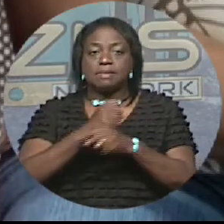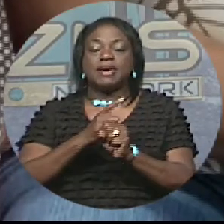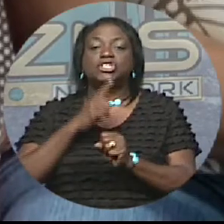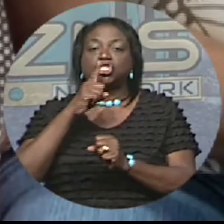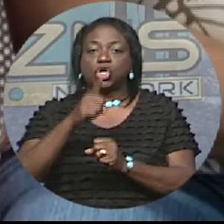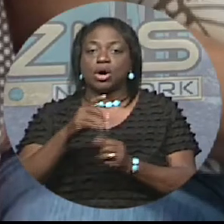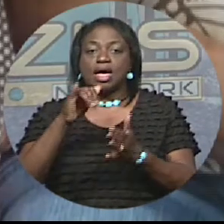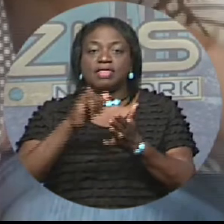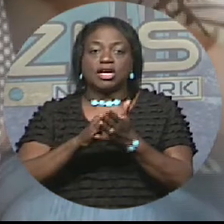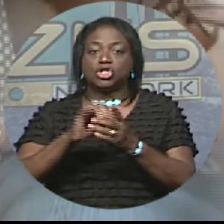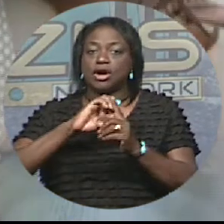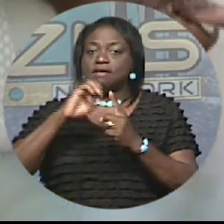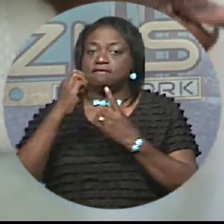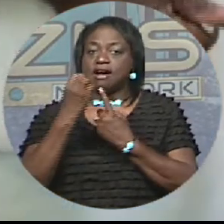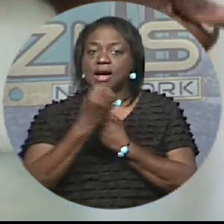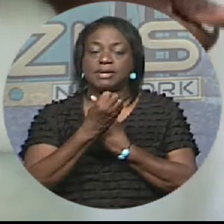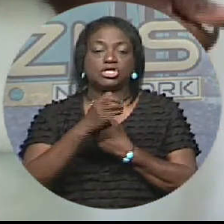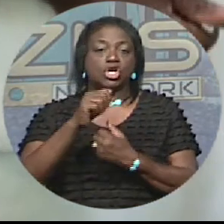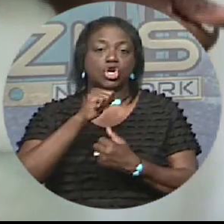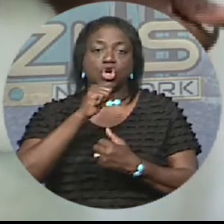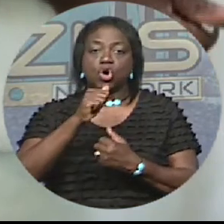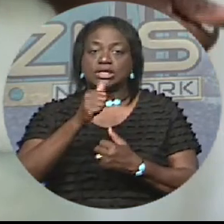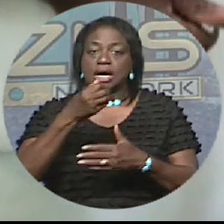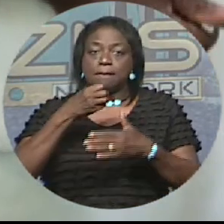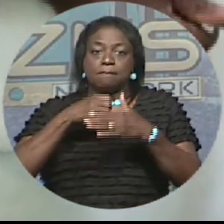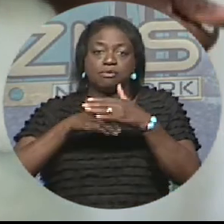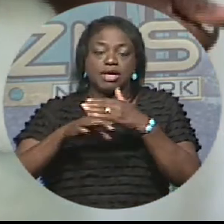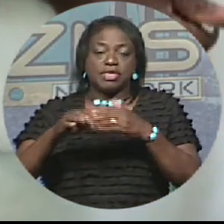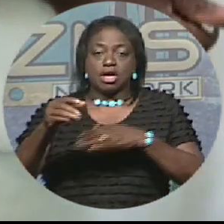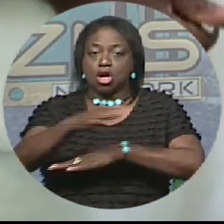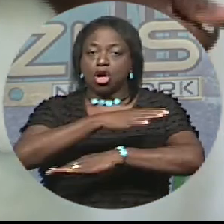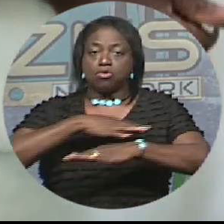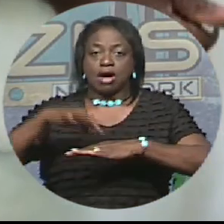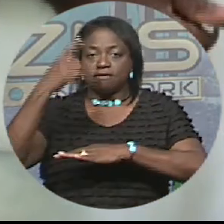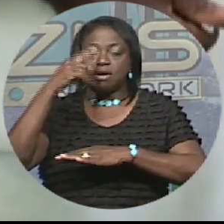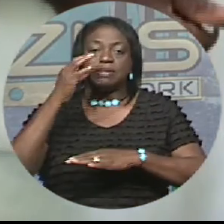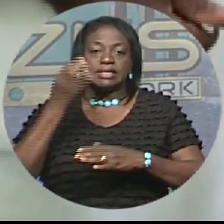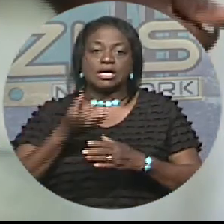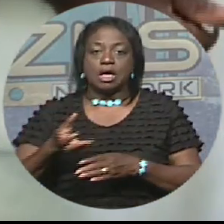not a breeding ground for mosquitoes. He encourages you to empty water from